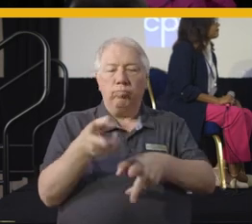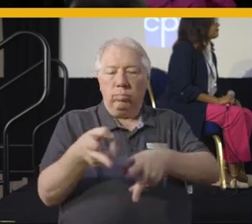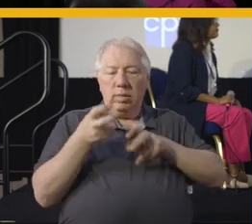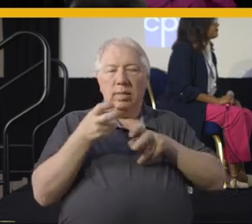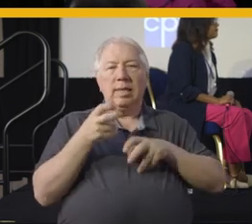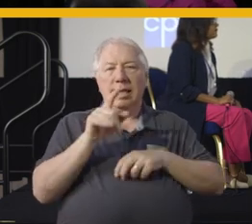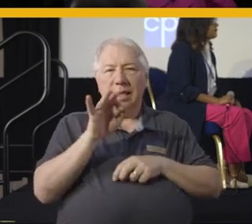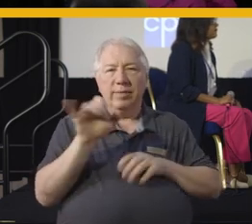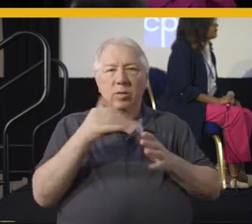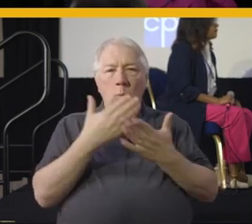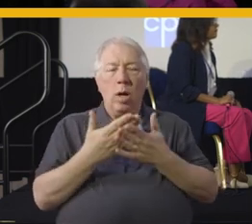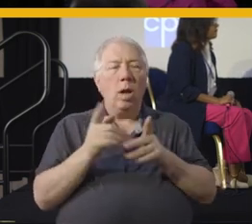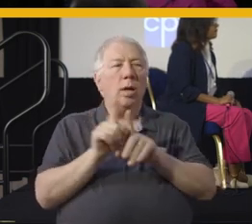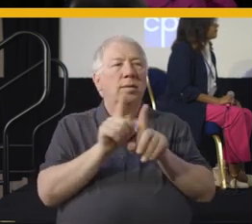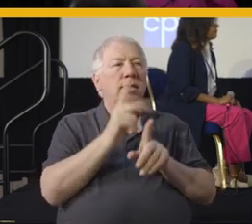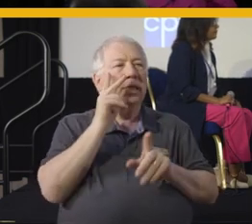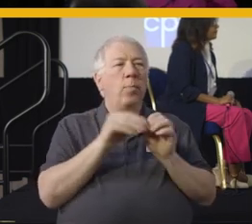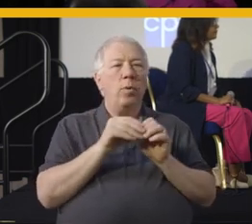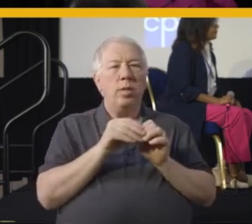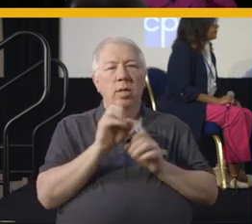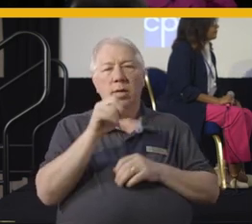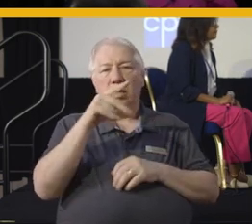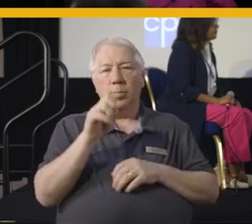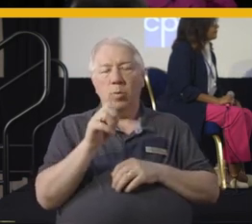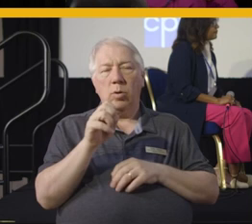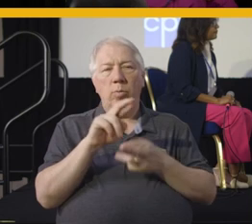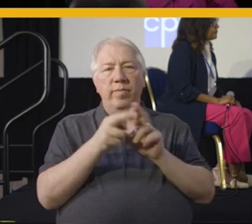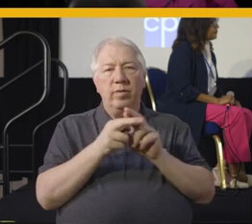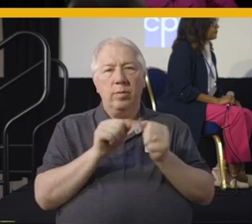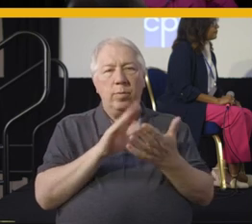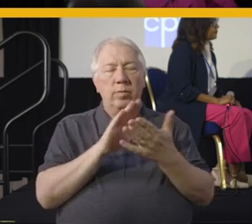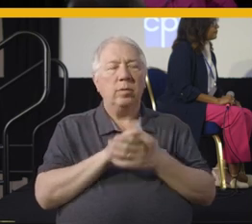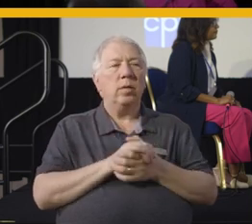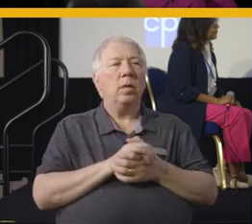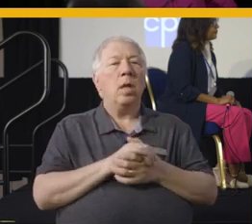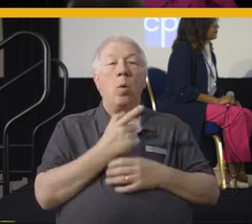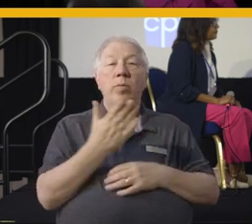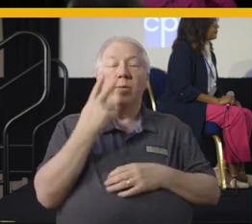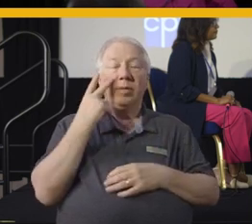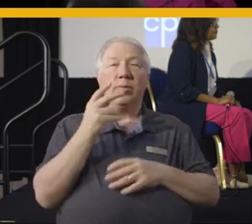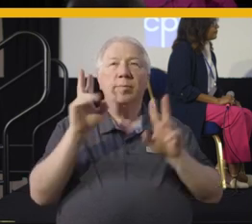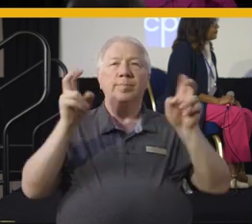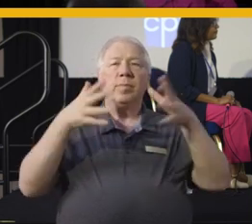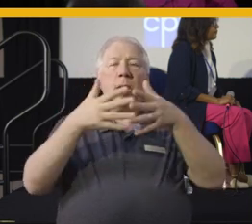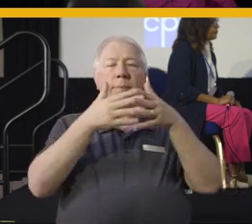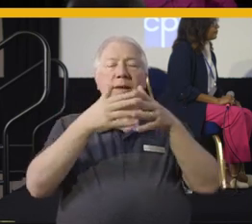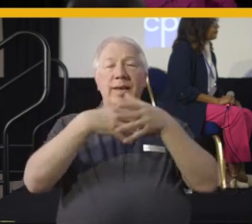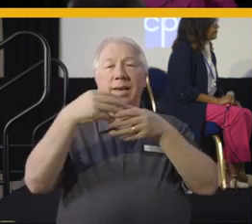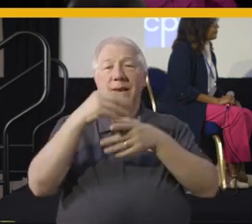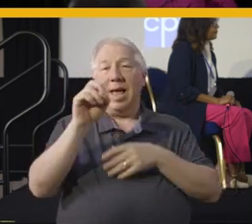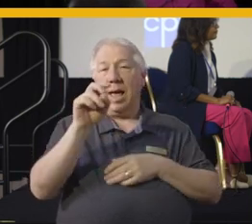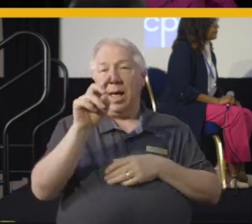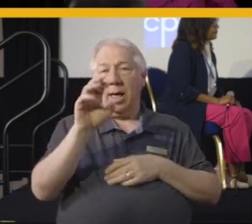also seen, you know, more bespoke reversioned approaches. One of the things we've done with our series America Outdoors that worked out really well